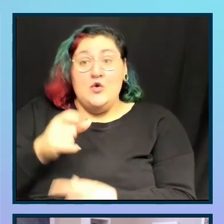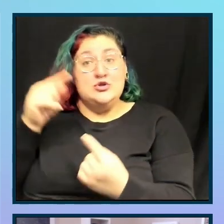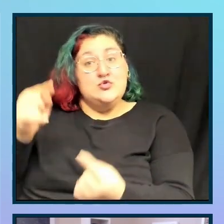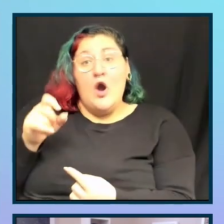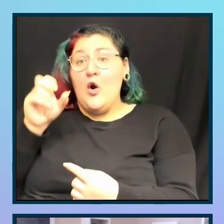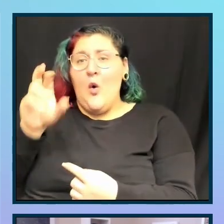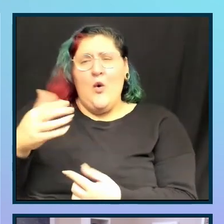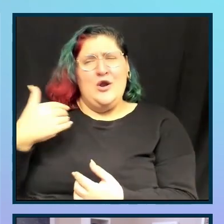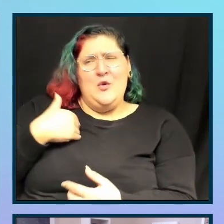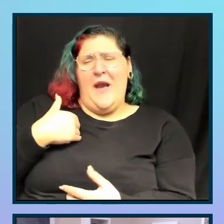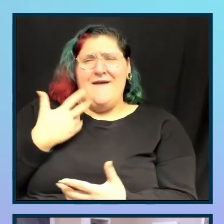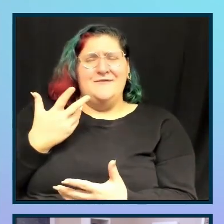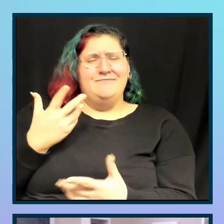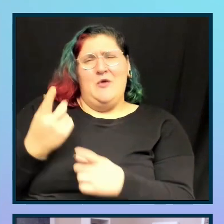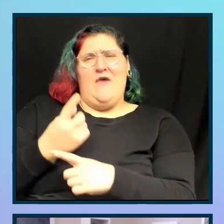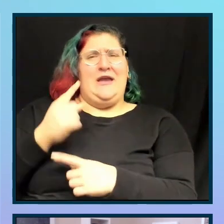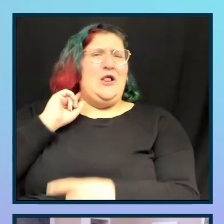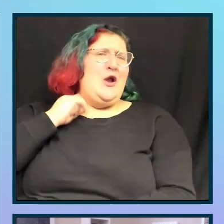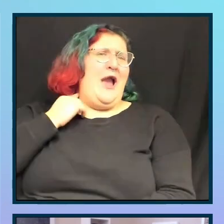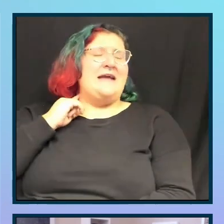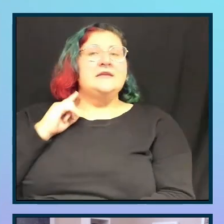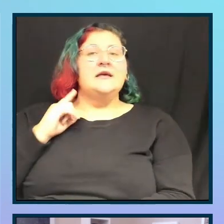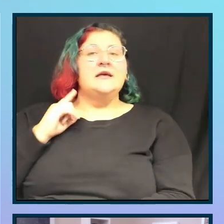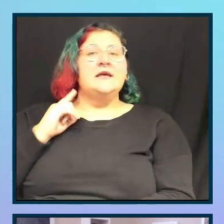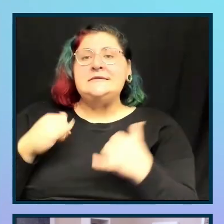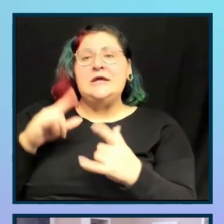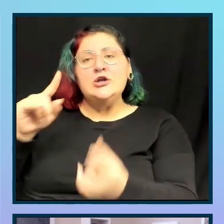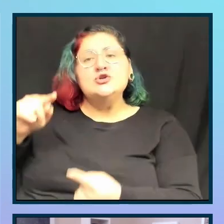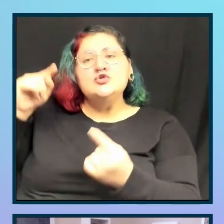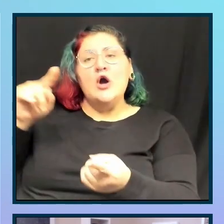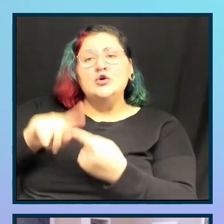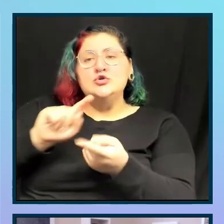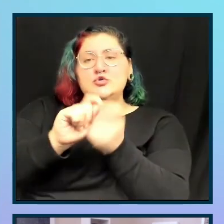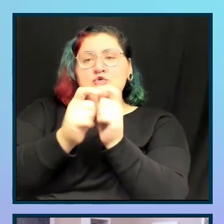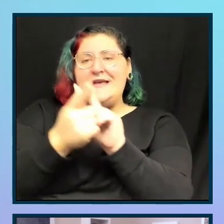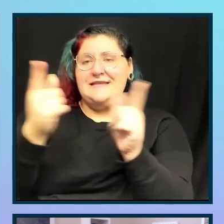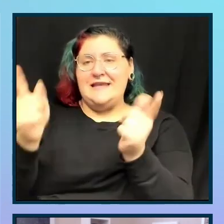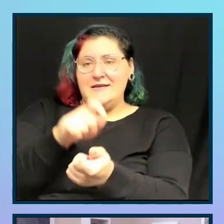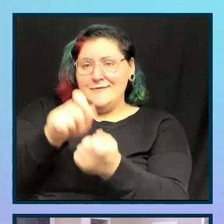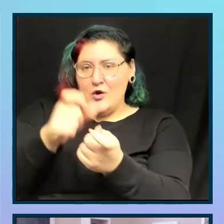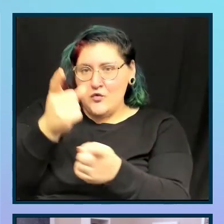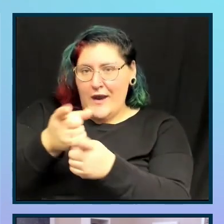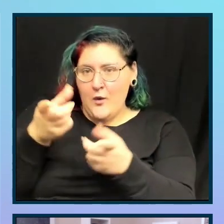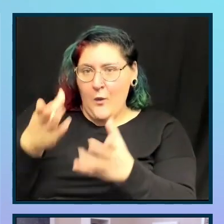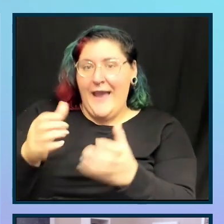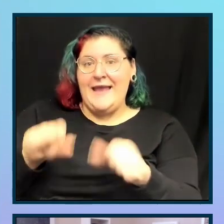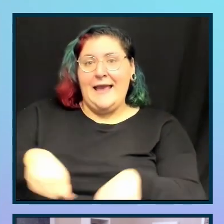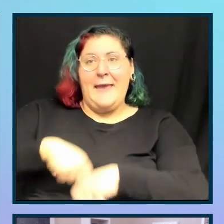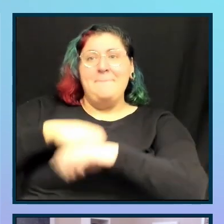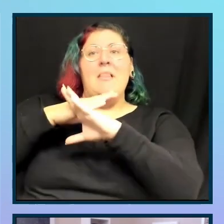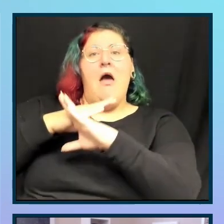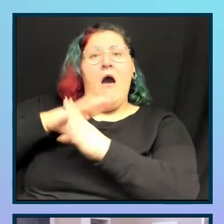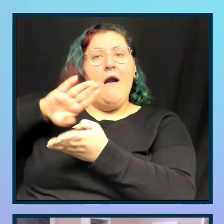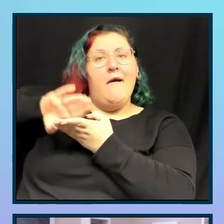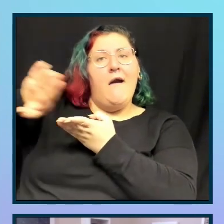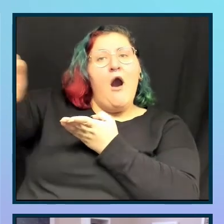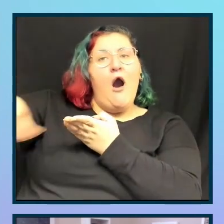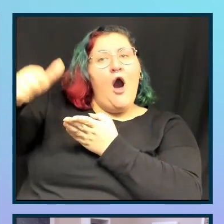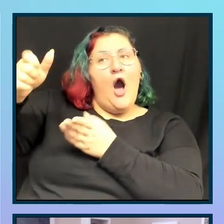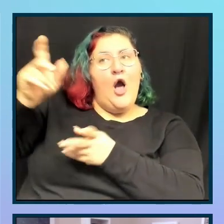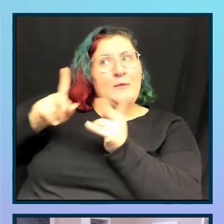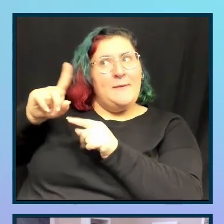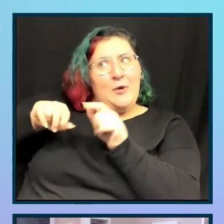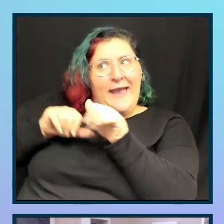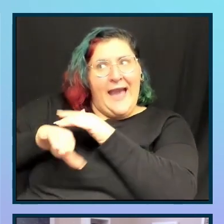and transcribing marginalized accents or speech patterns. And it can block people out of obtaining the support that they